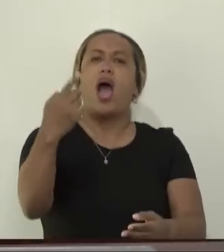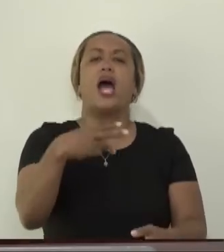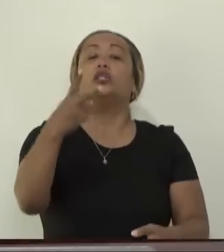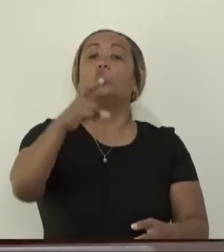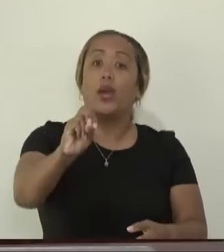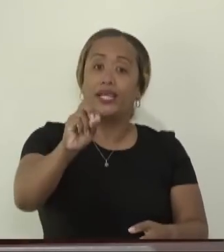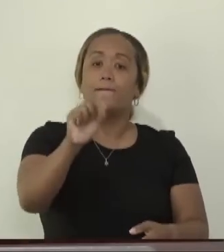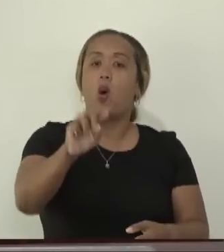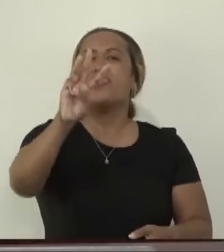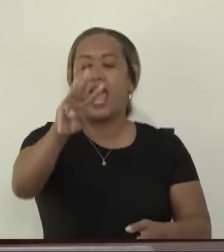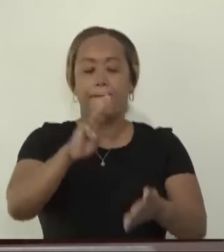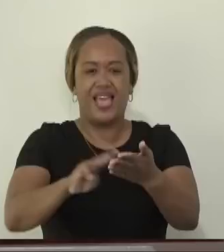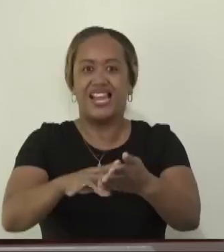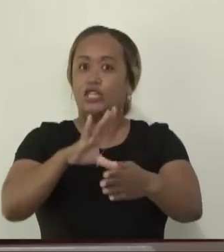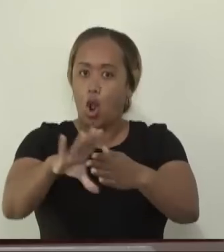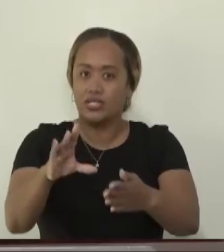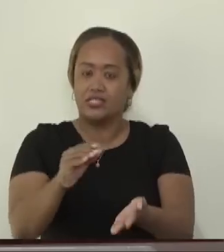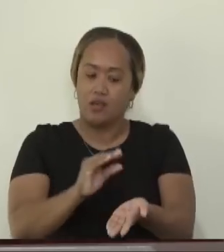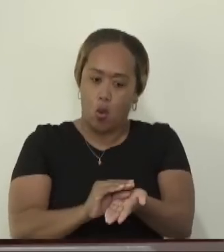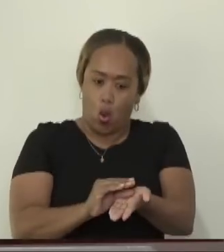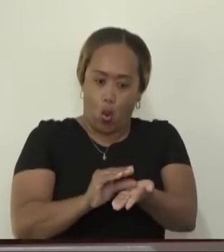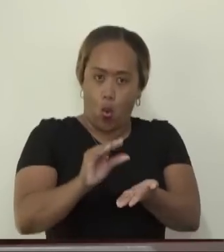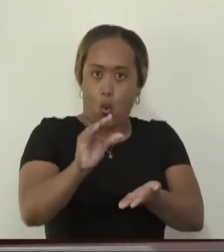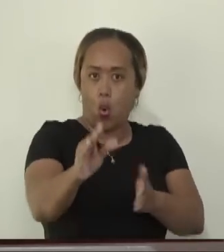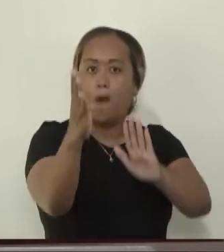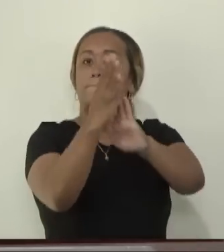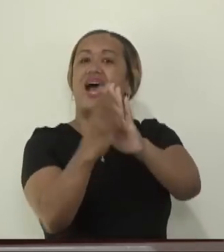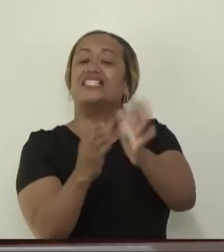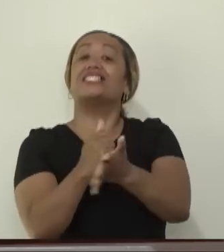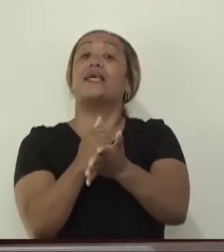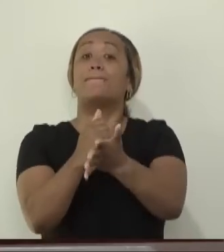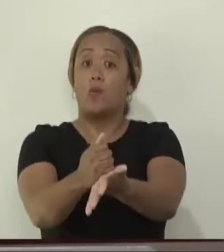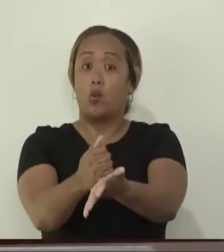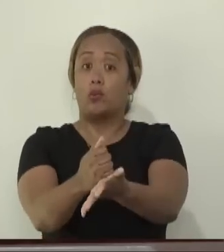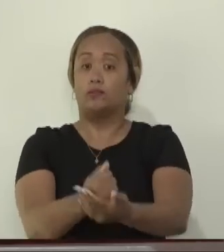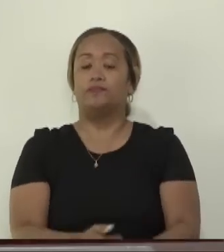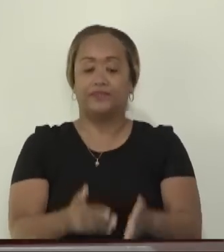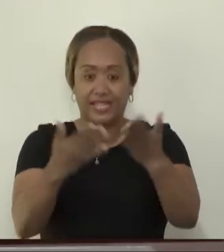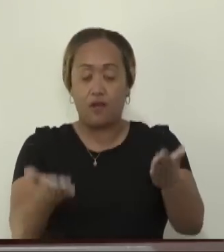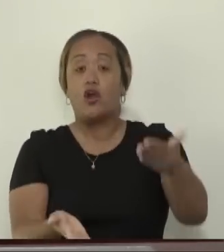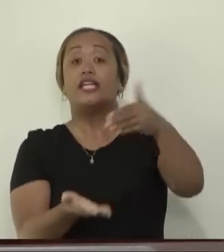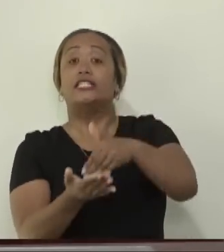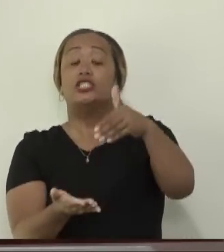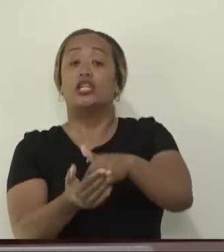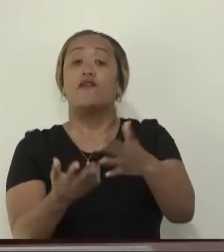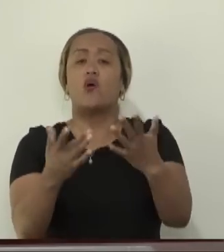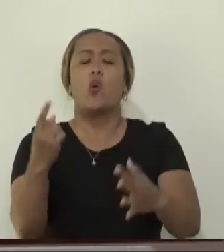$120.3 million in direct budget support. This is in addition